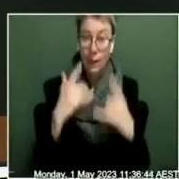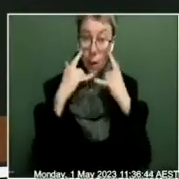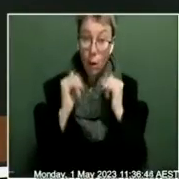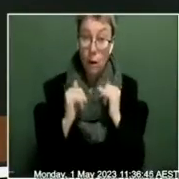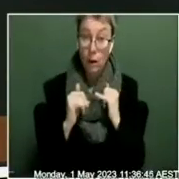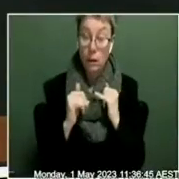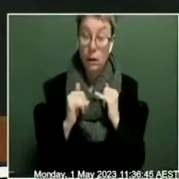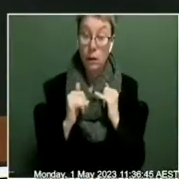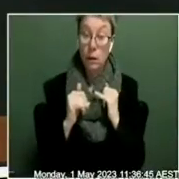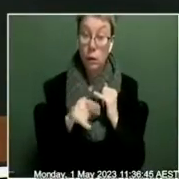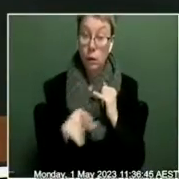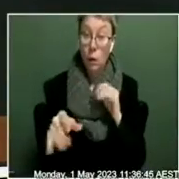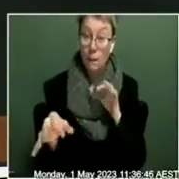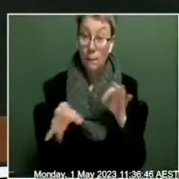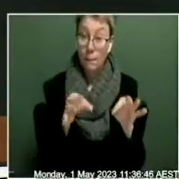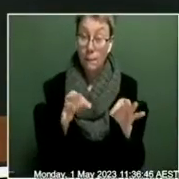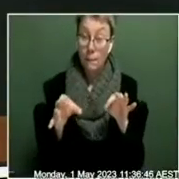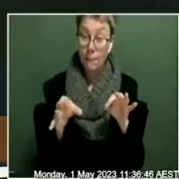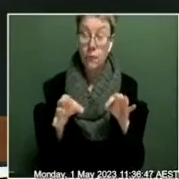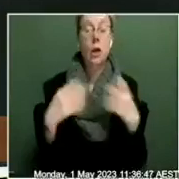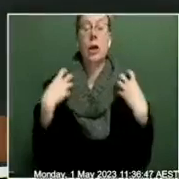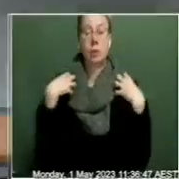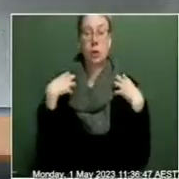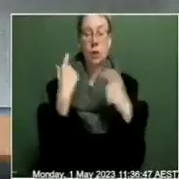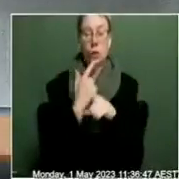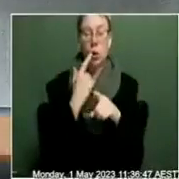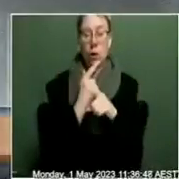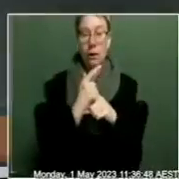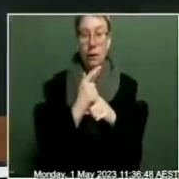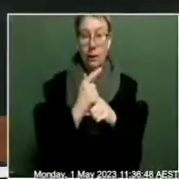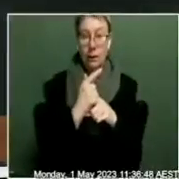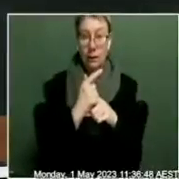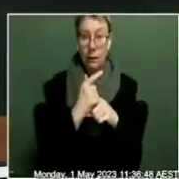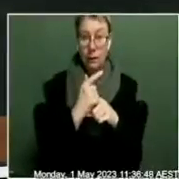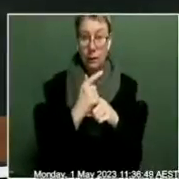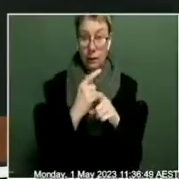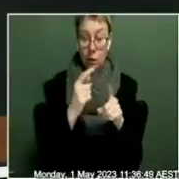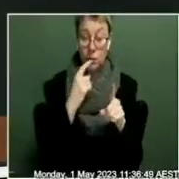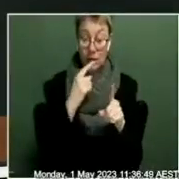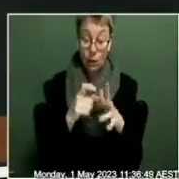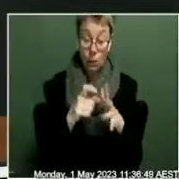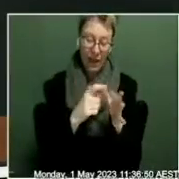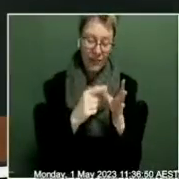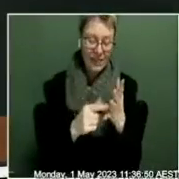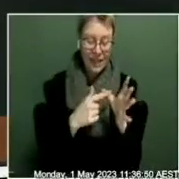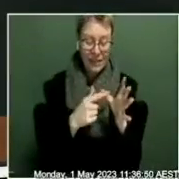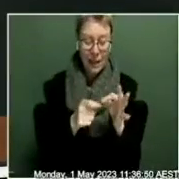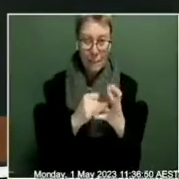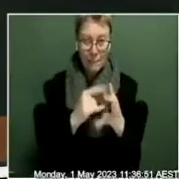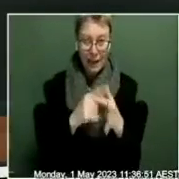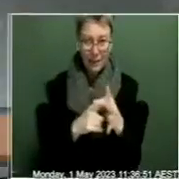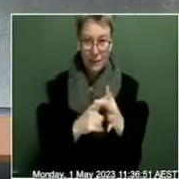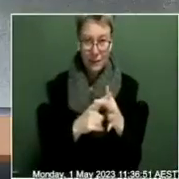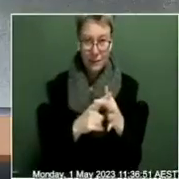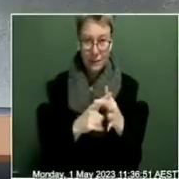hold them accountable. Am I correct? Or who have the authority to hold people accountable to that? It'll be the